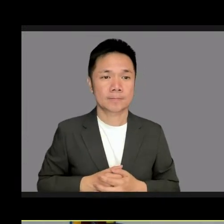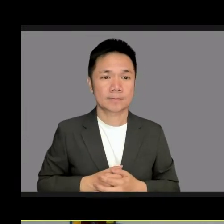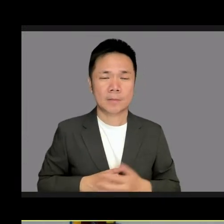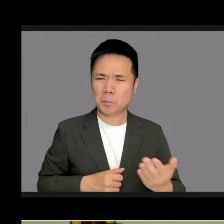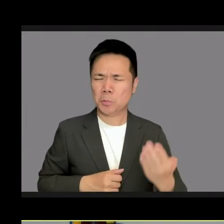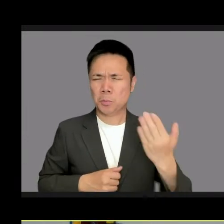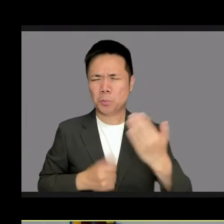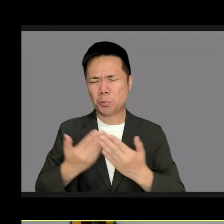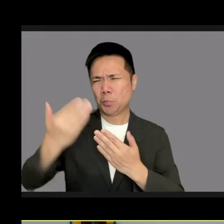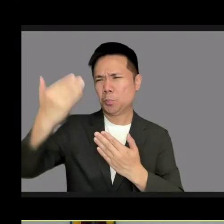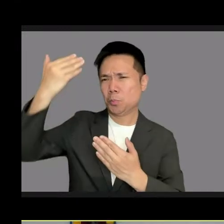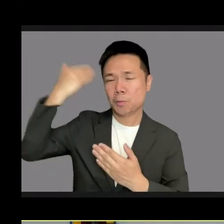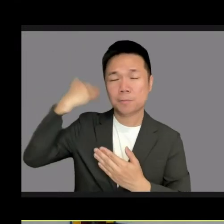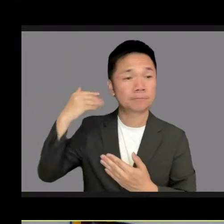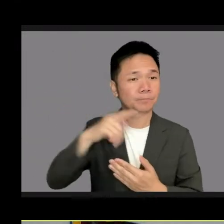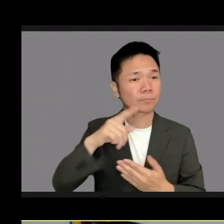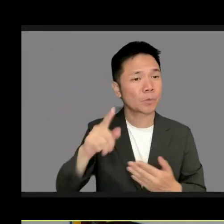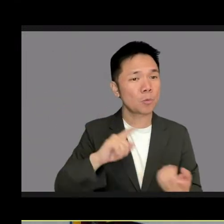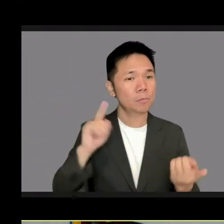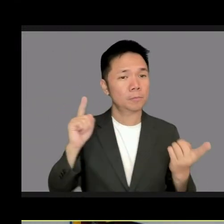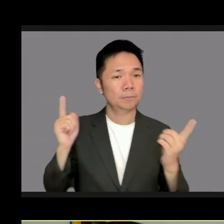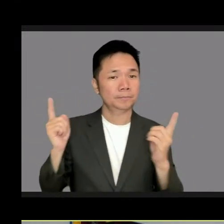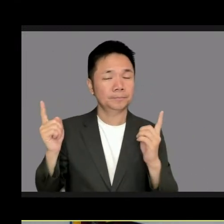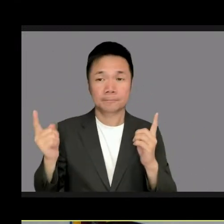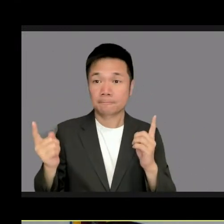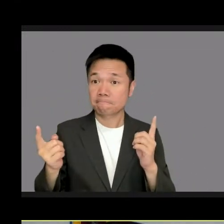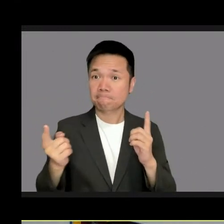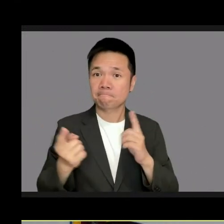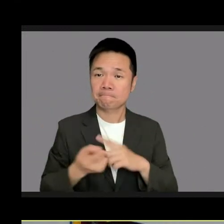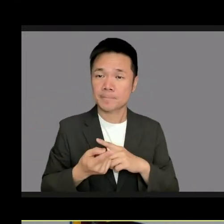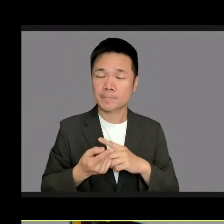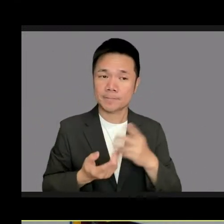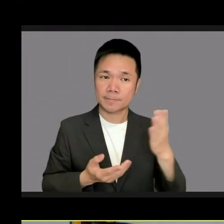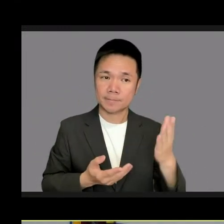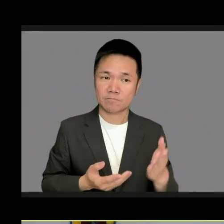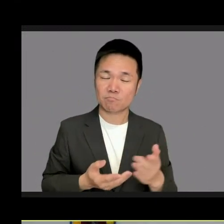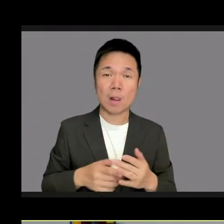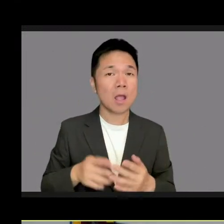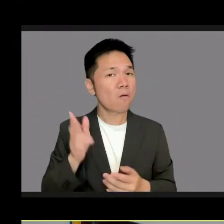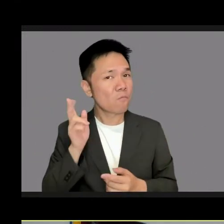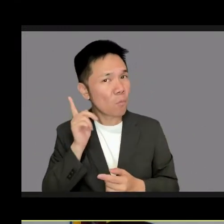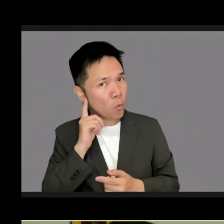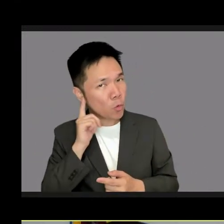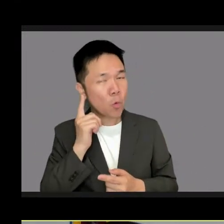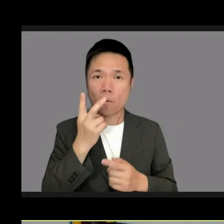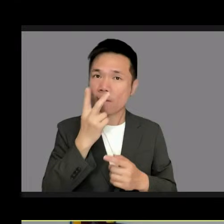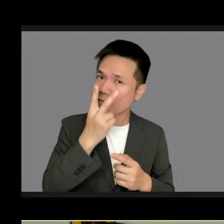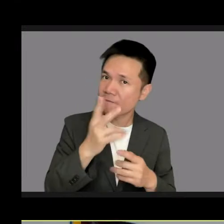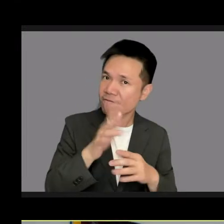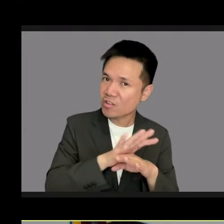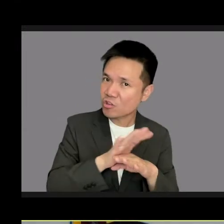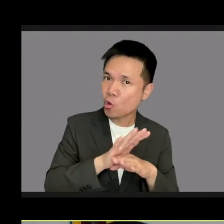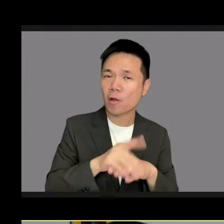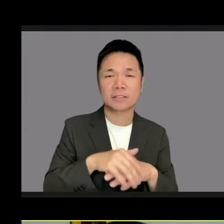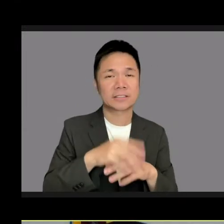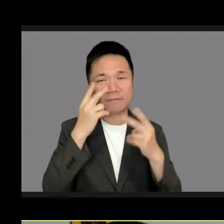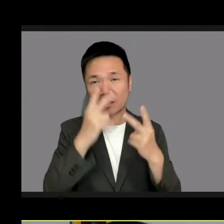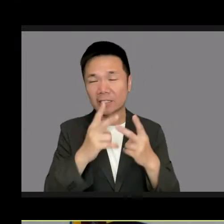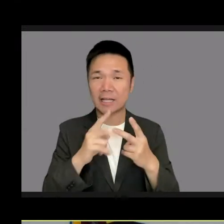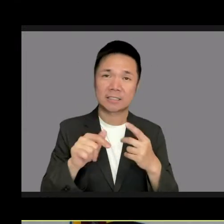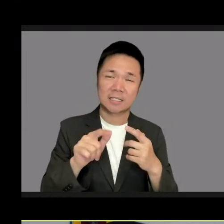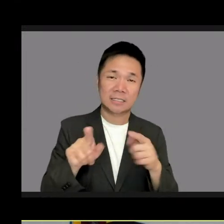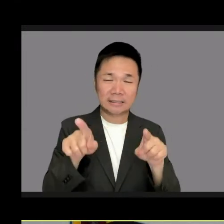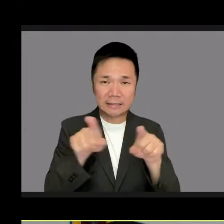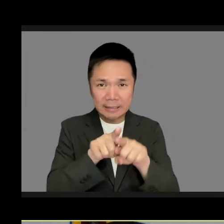as the internet grew and the type of components with audios, videos, and you had Flash and all those things coming into